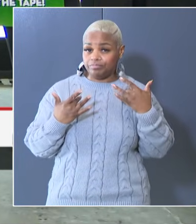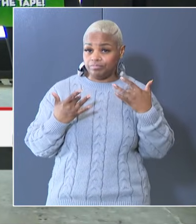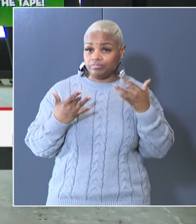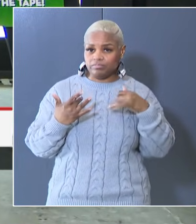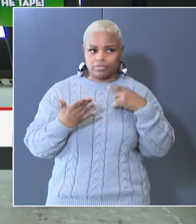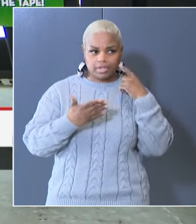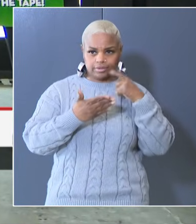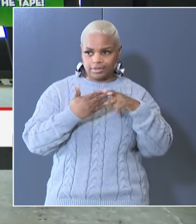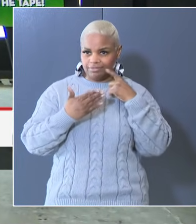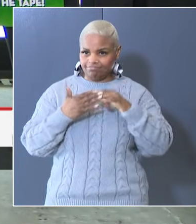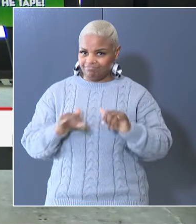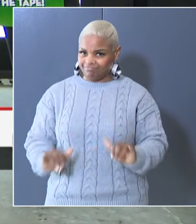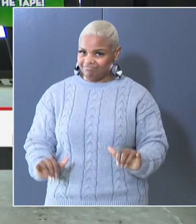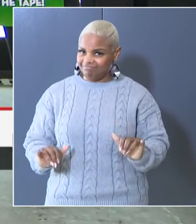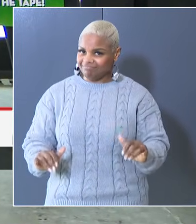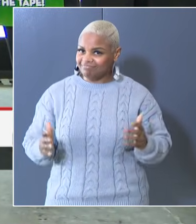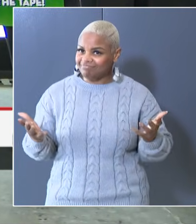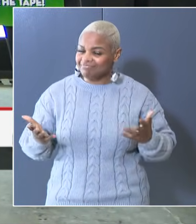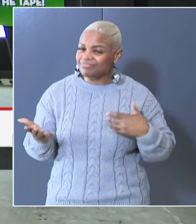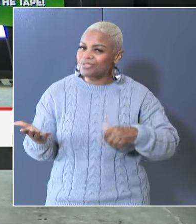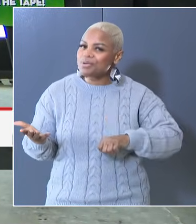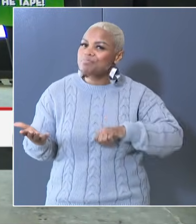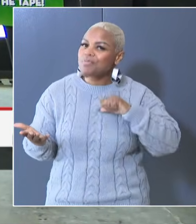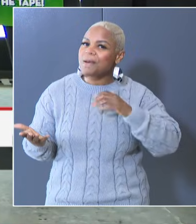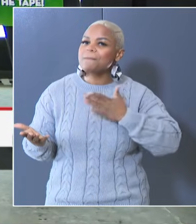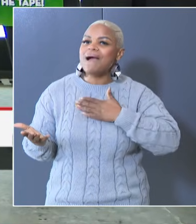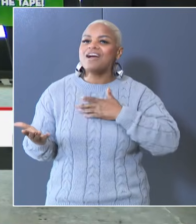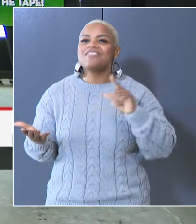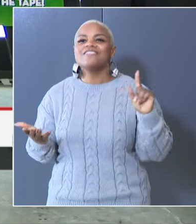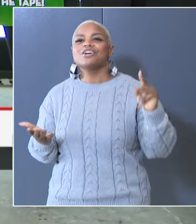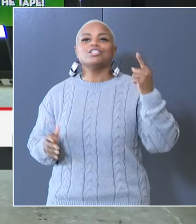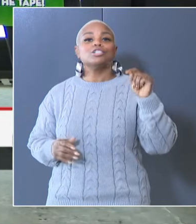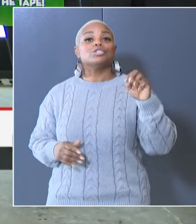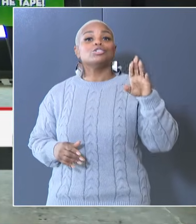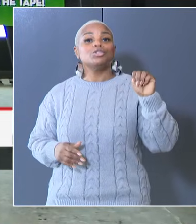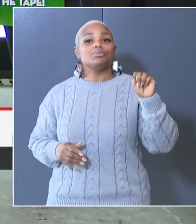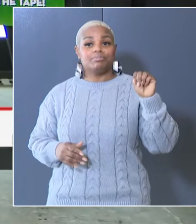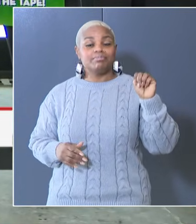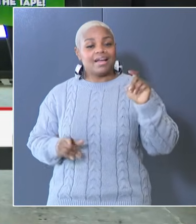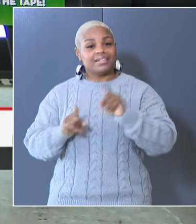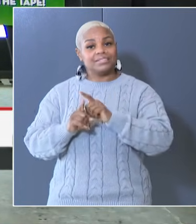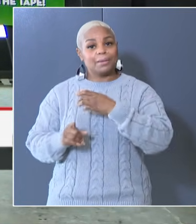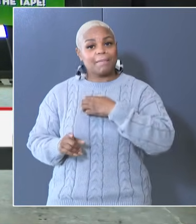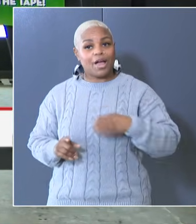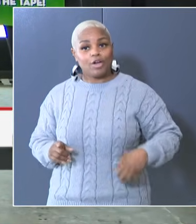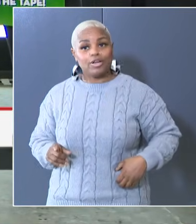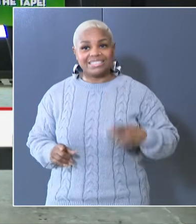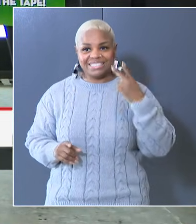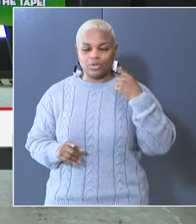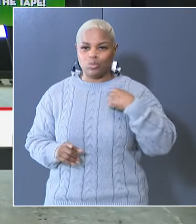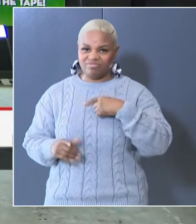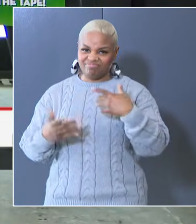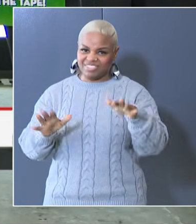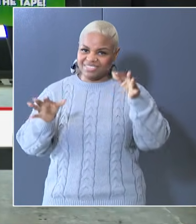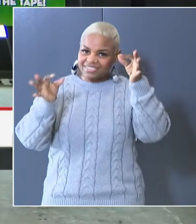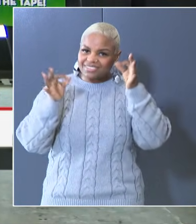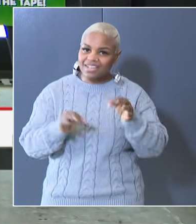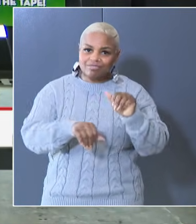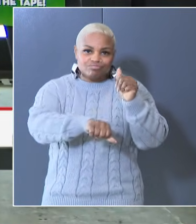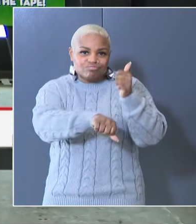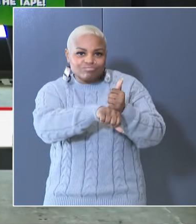DC Green Bank, and we are seeing the fruits of that proposition because we're making real